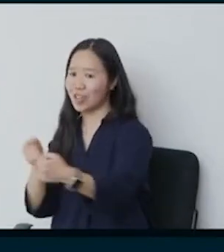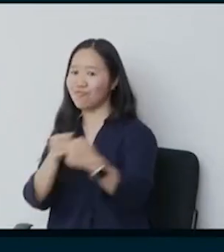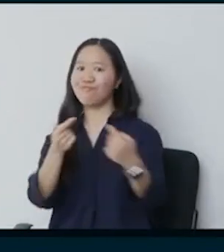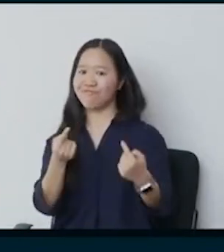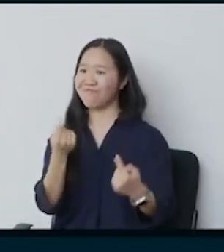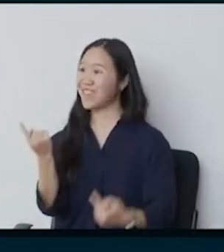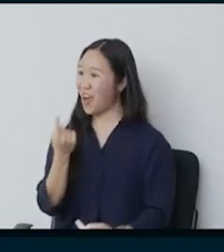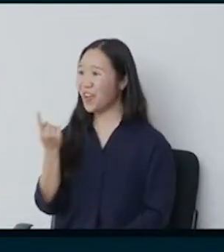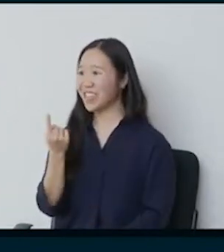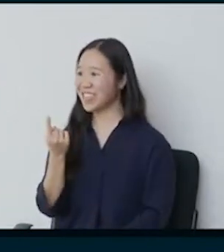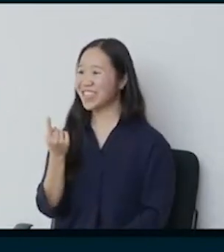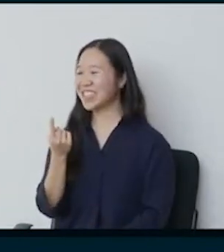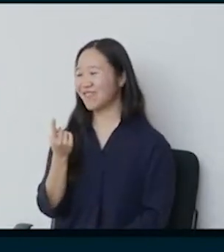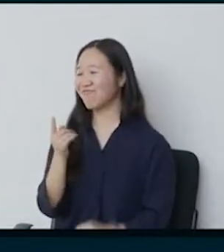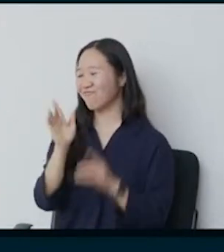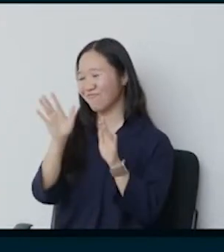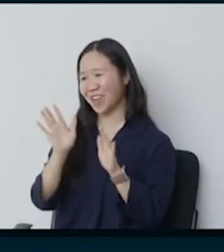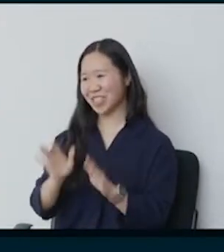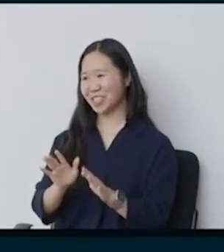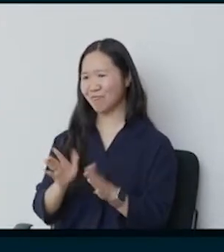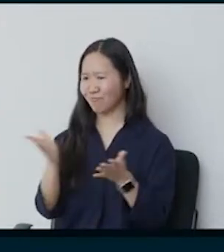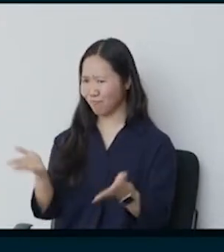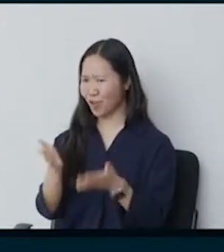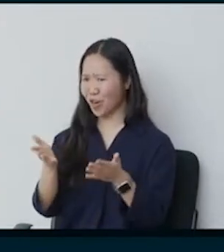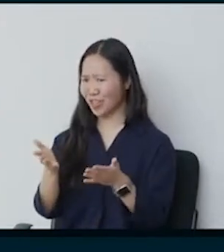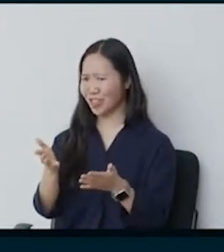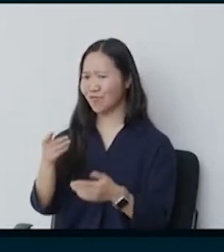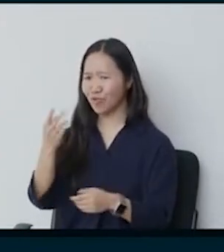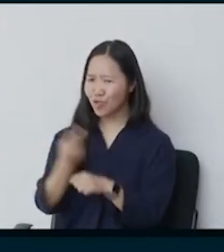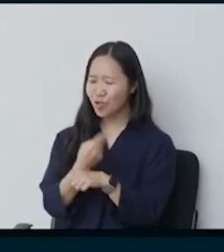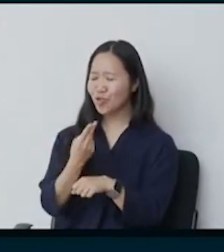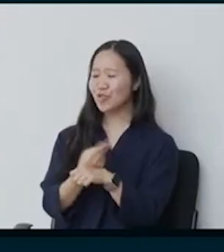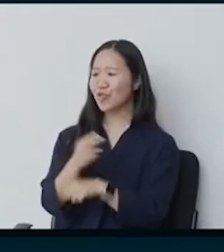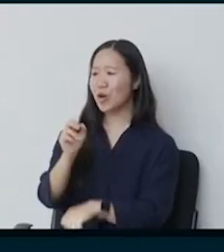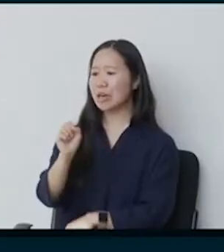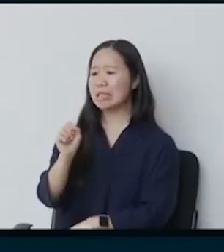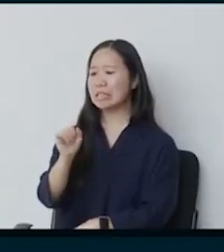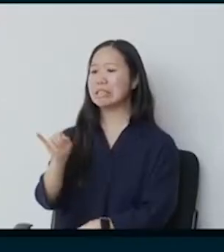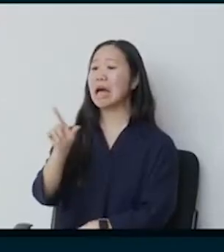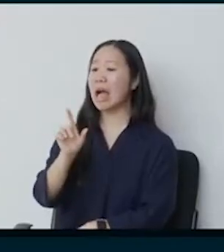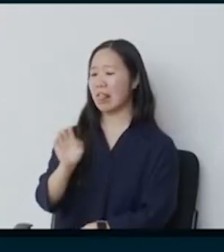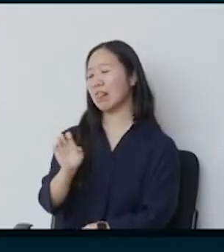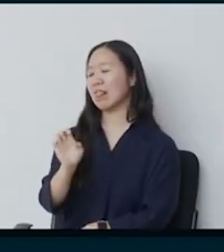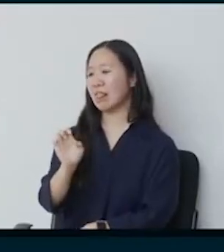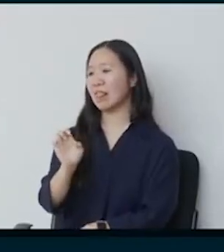that I encourage you to use for styling the visual indication of focus.